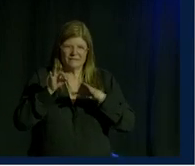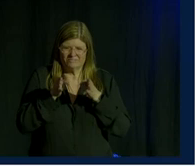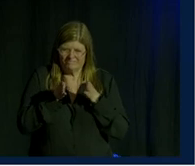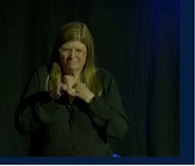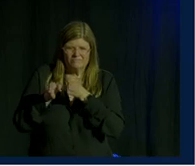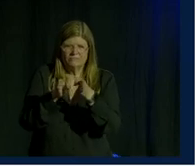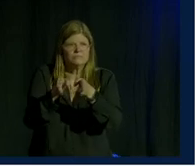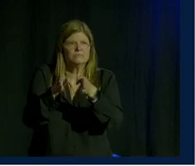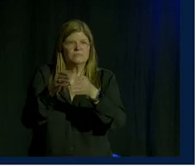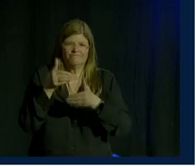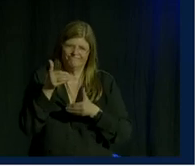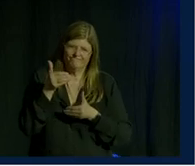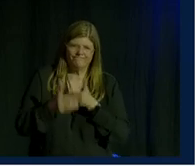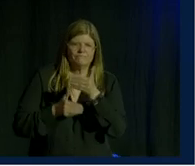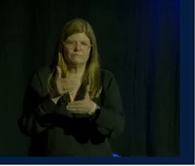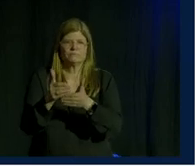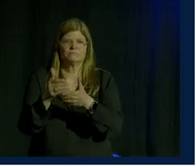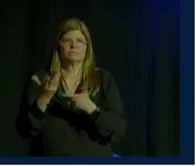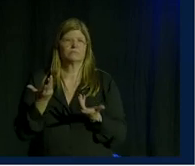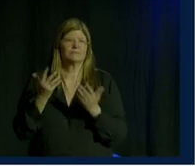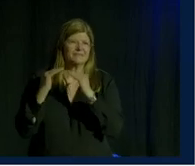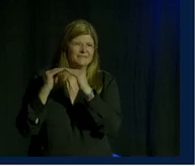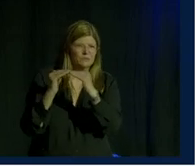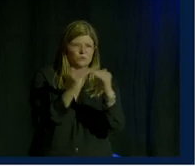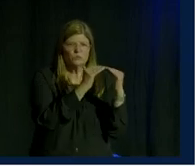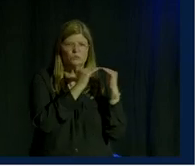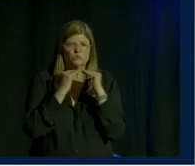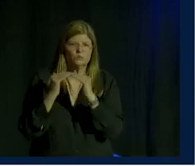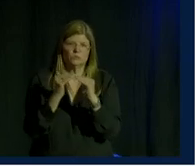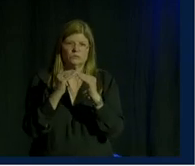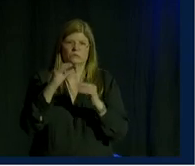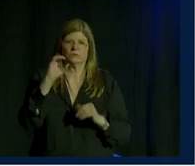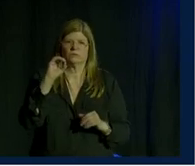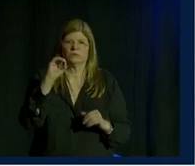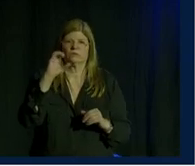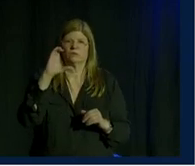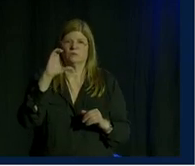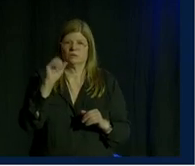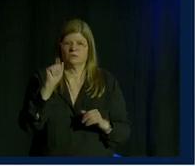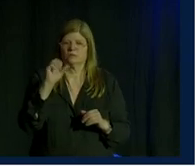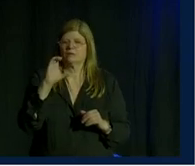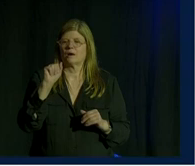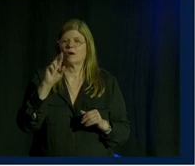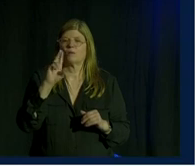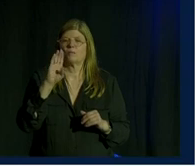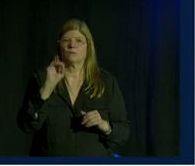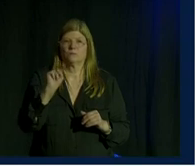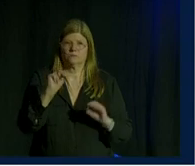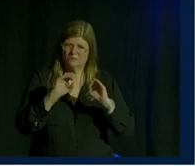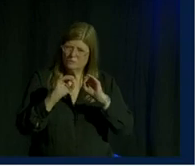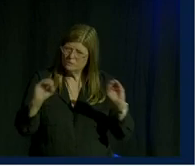climate resilient, thriving, zero carbon future city that we're aiming for, no community, no person is left behind.